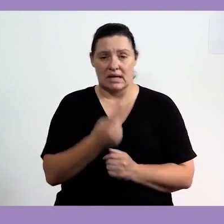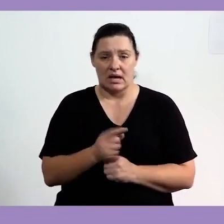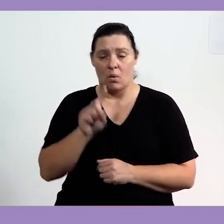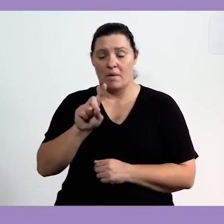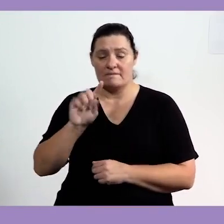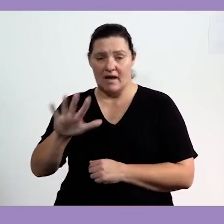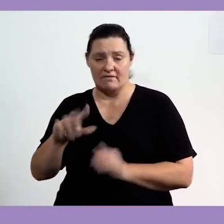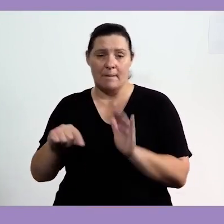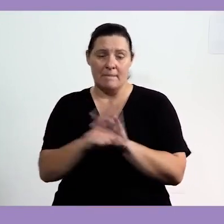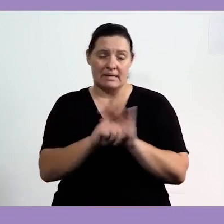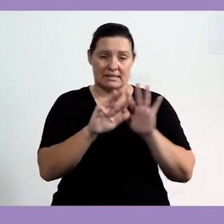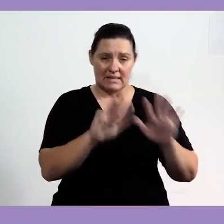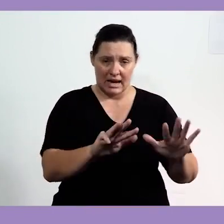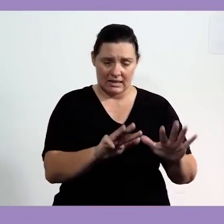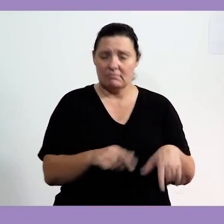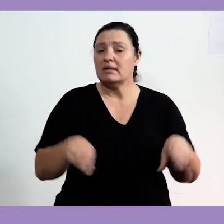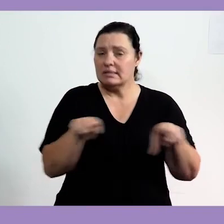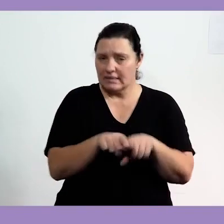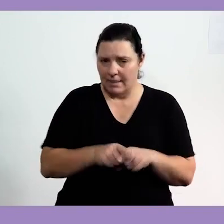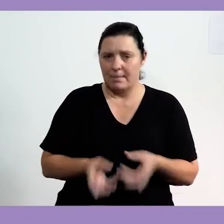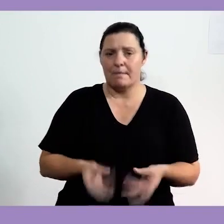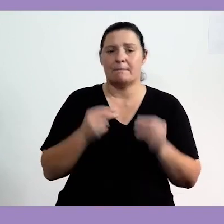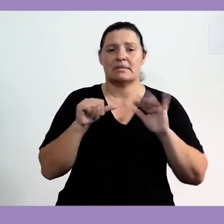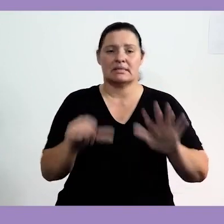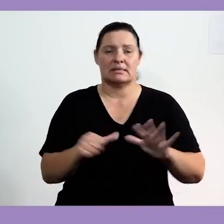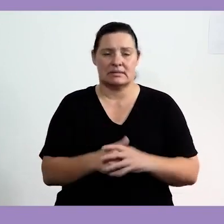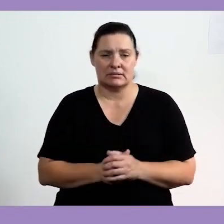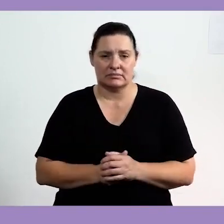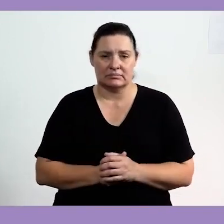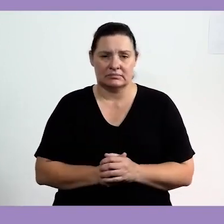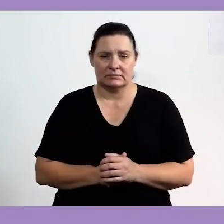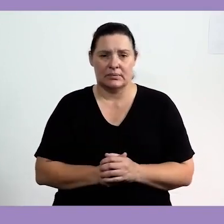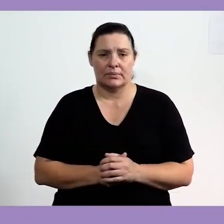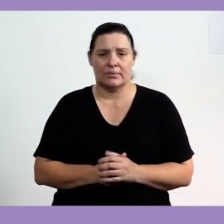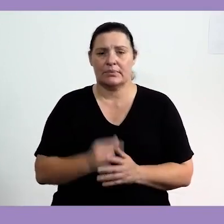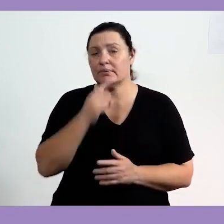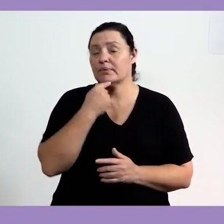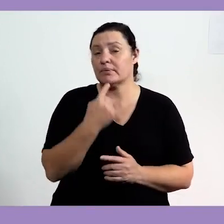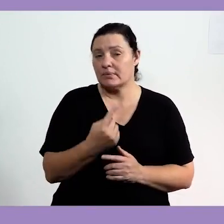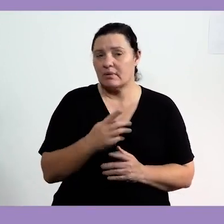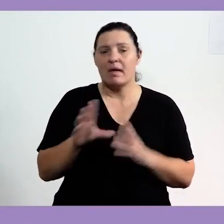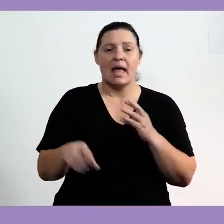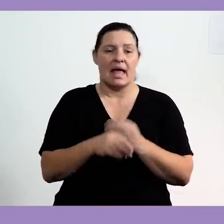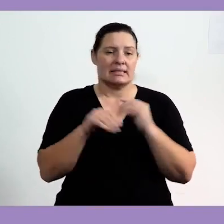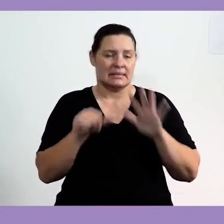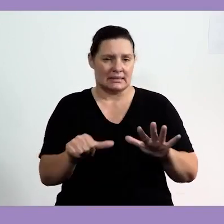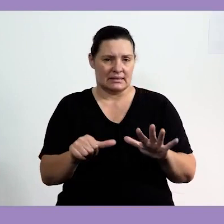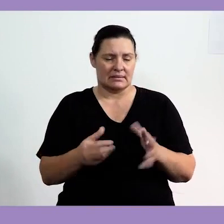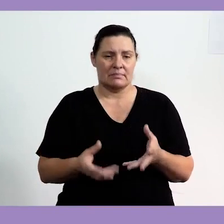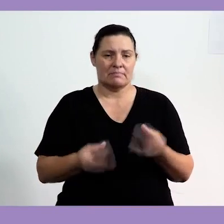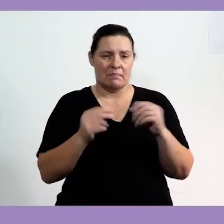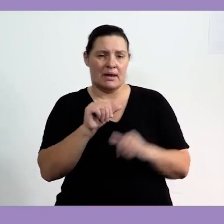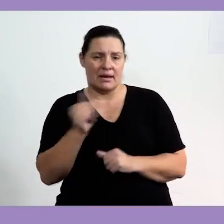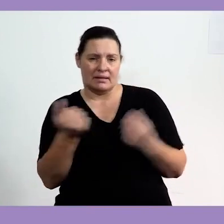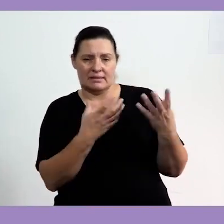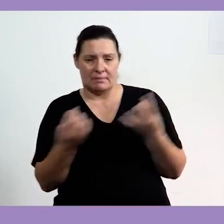And when we say 15 minus 9, that also gives us a 6. This means that we are adding 6 to